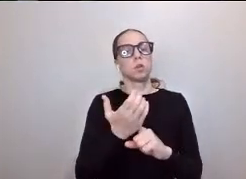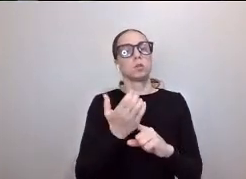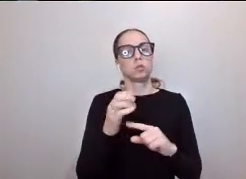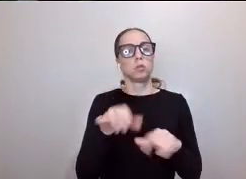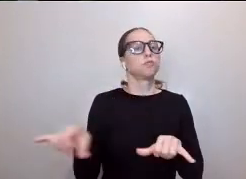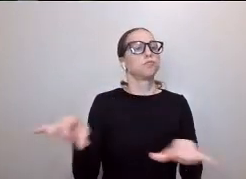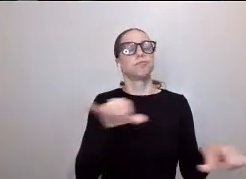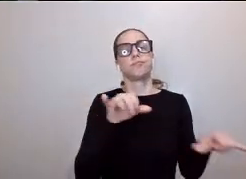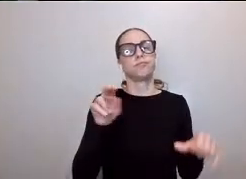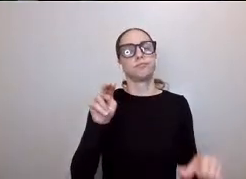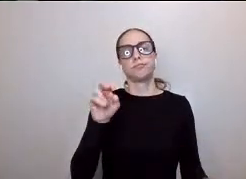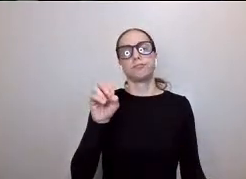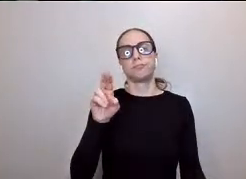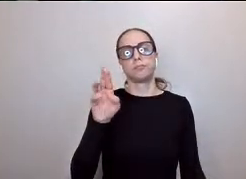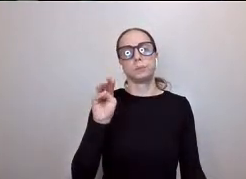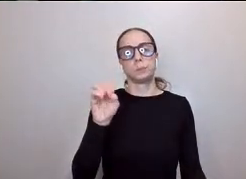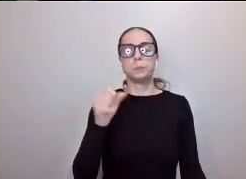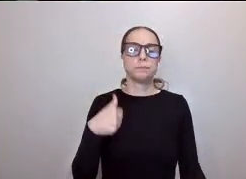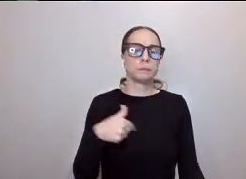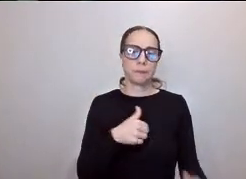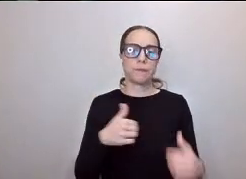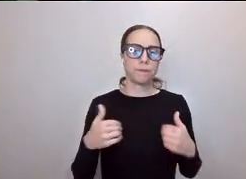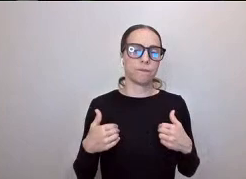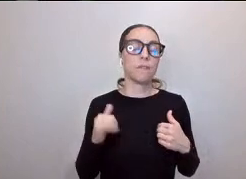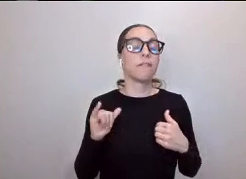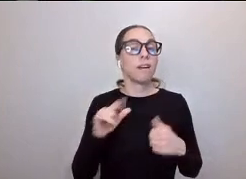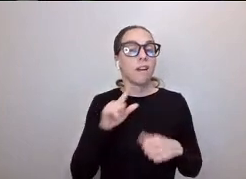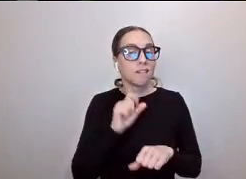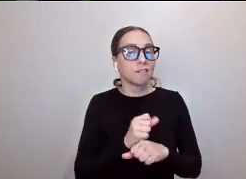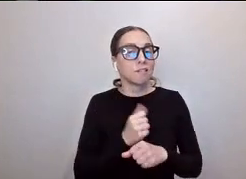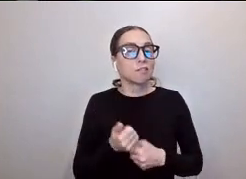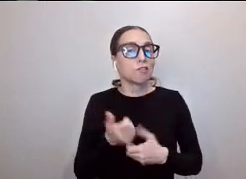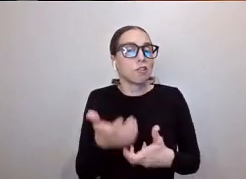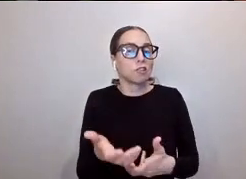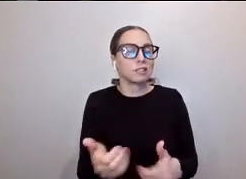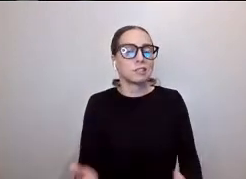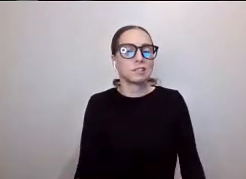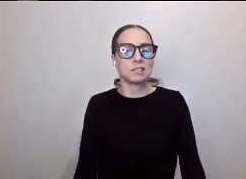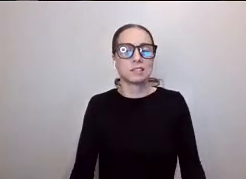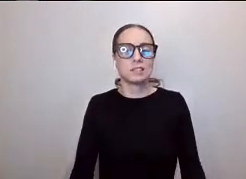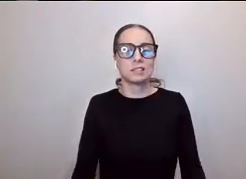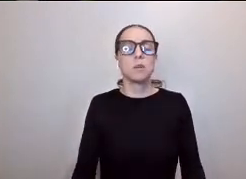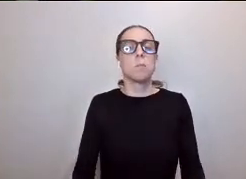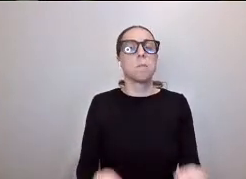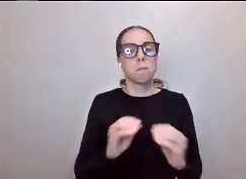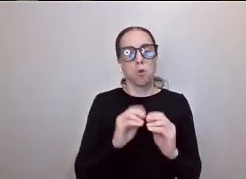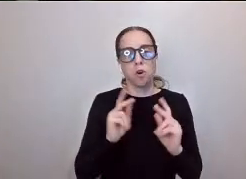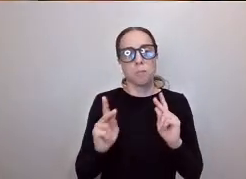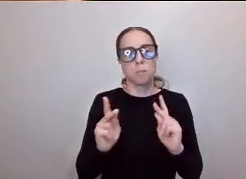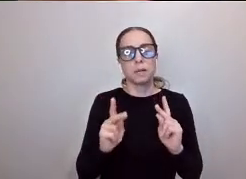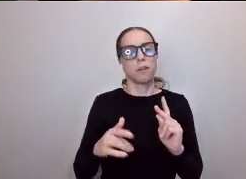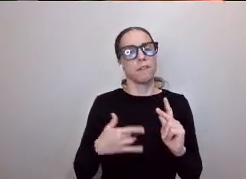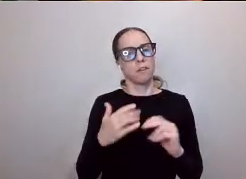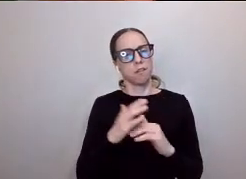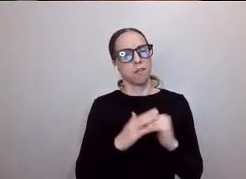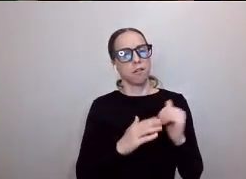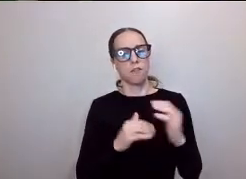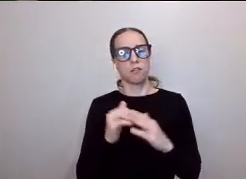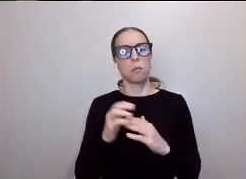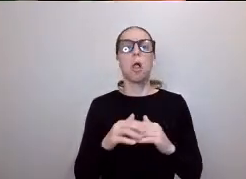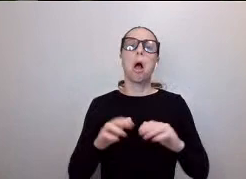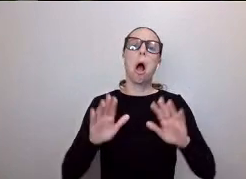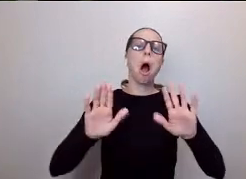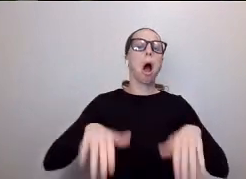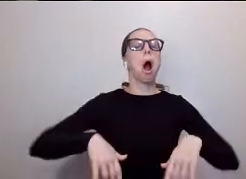actually causes for more folks to feel comfortable leaning towards the status quo. So with the kind